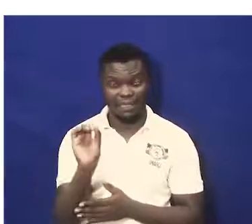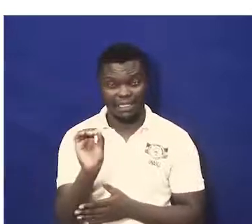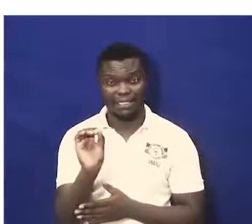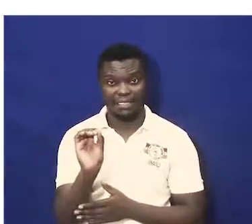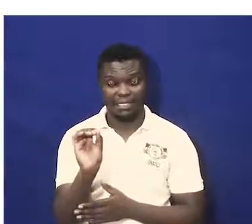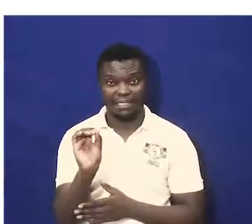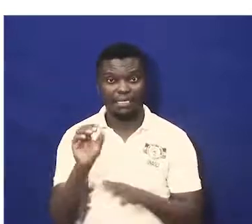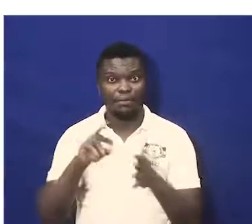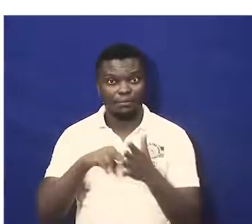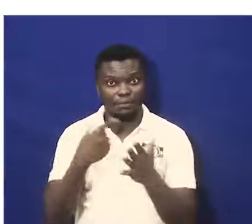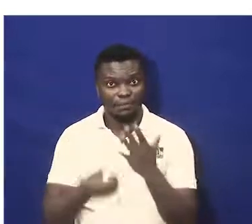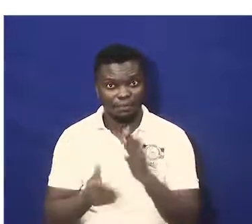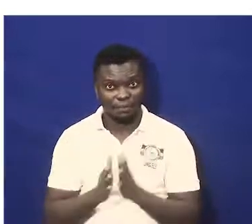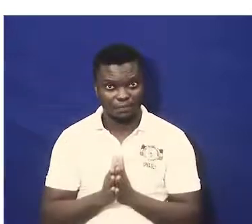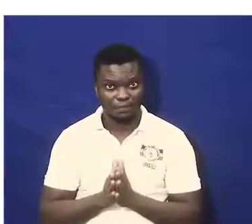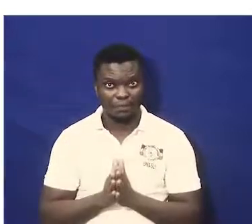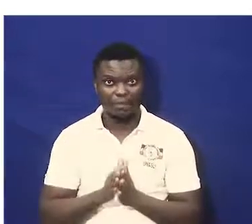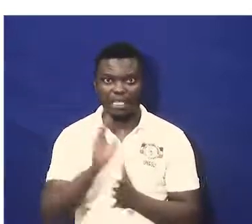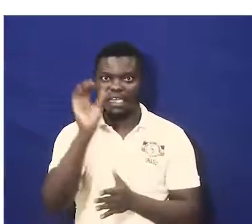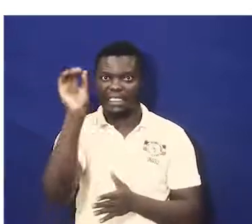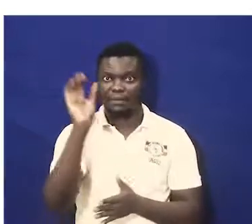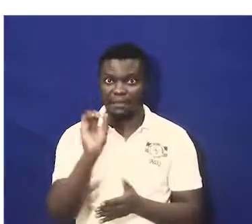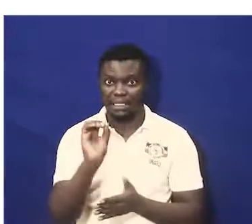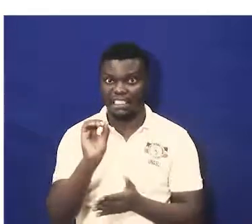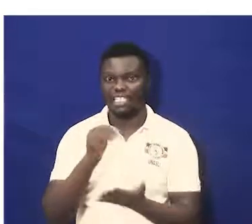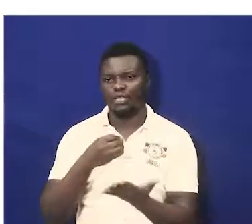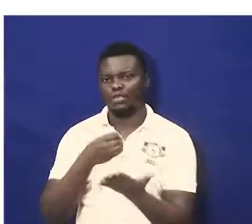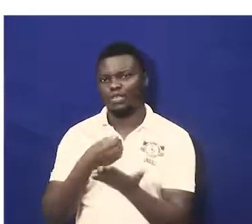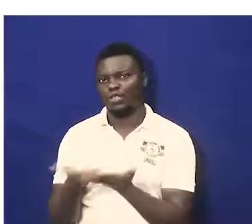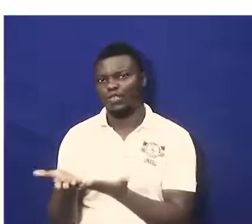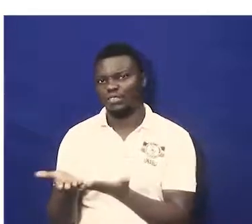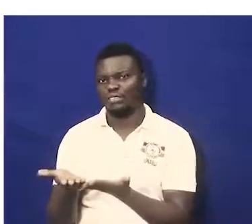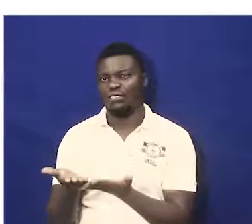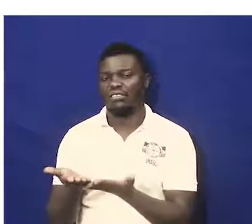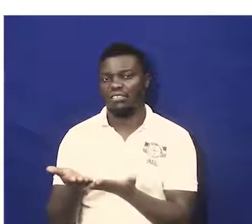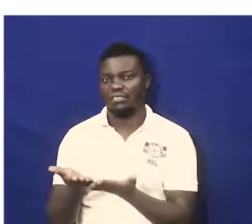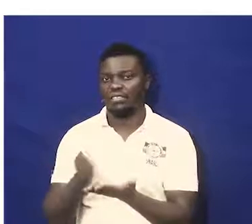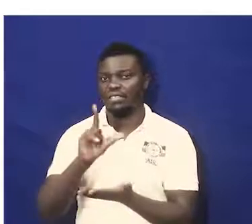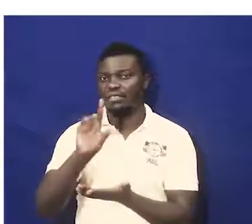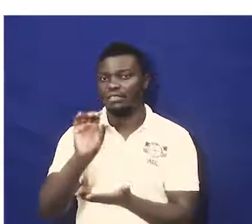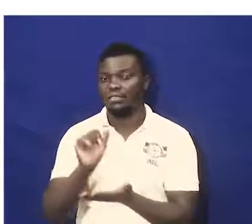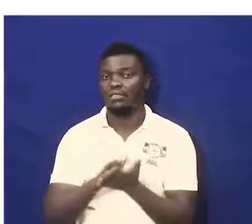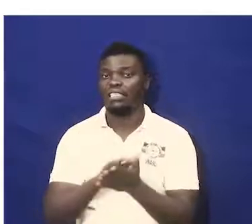16.7%. Therefore, the percentage loss is